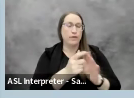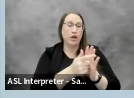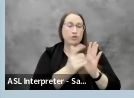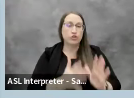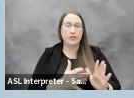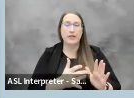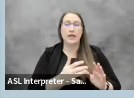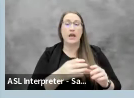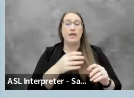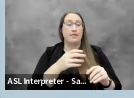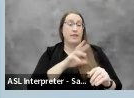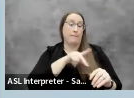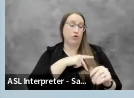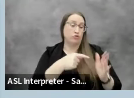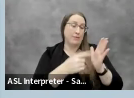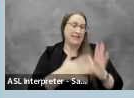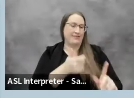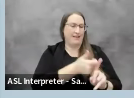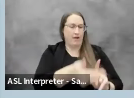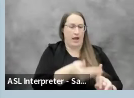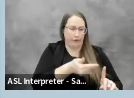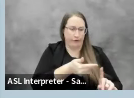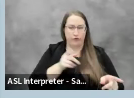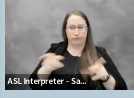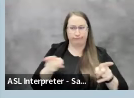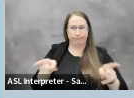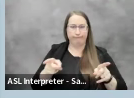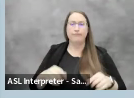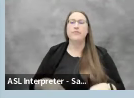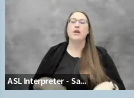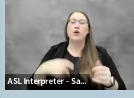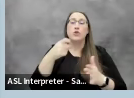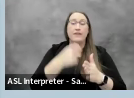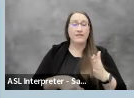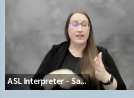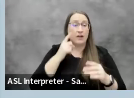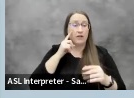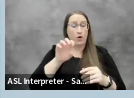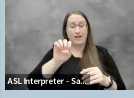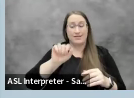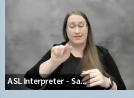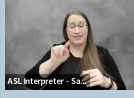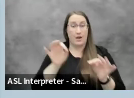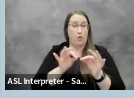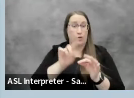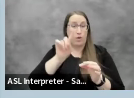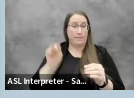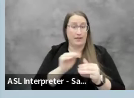that the personal representative hires. So the fee for an estate worth $1 million